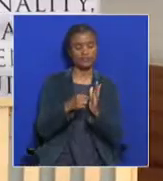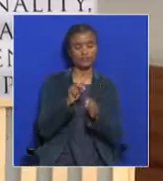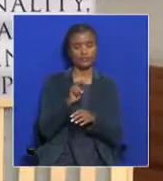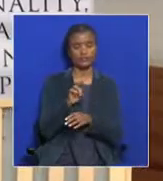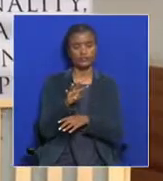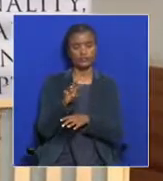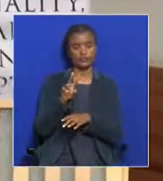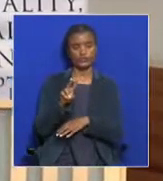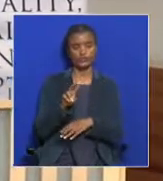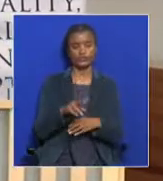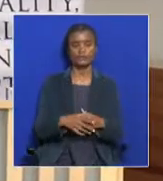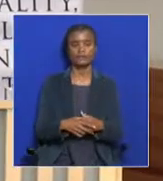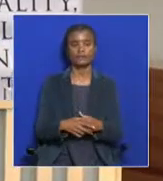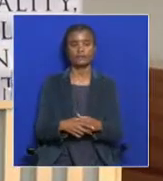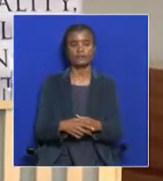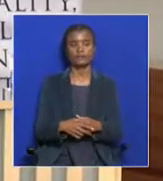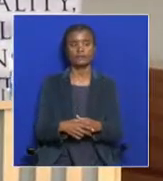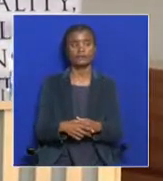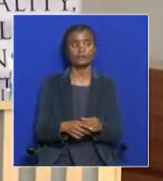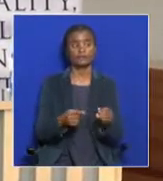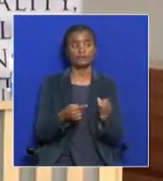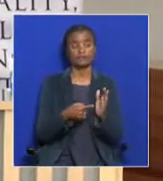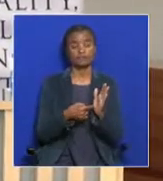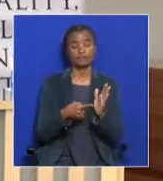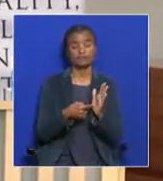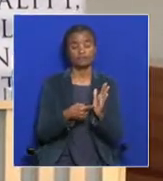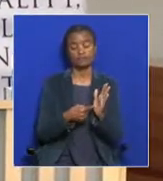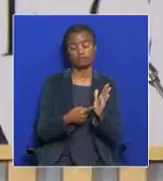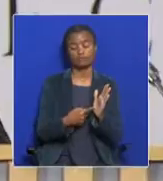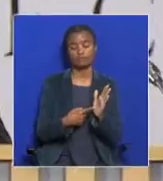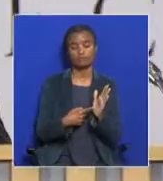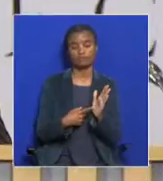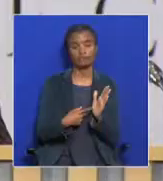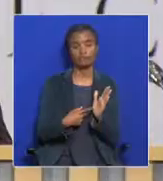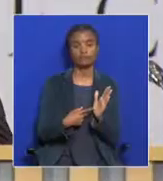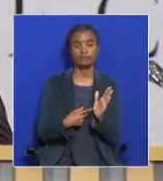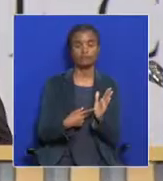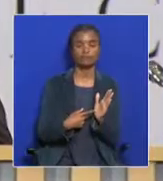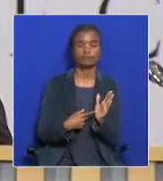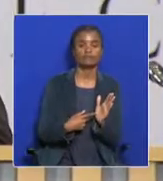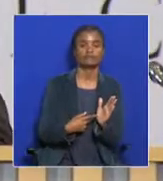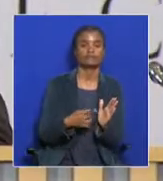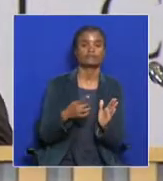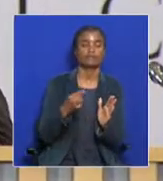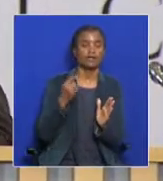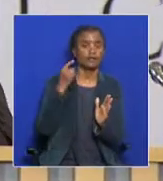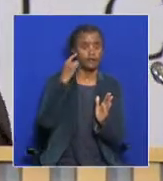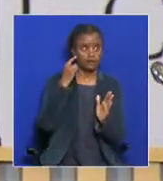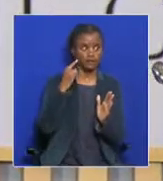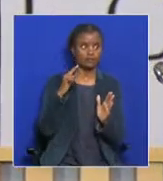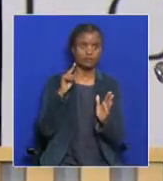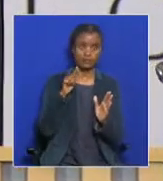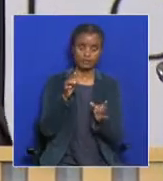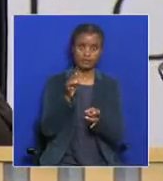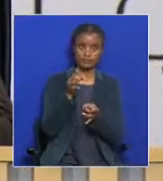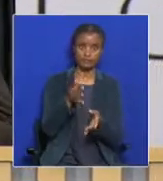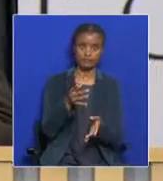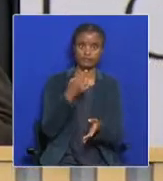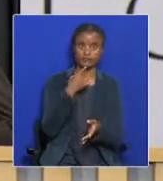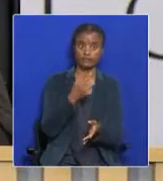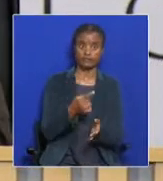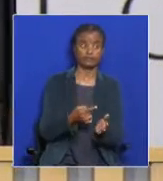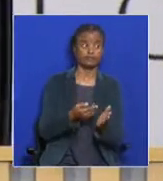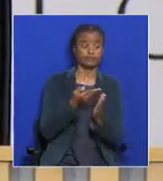that presentation. I think it's necessary I place on record. You will see on the face of that document it's